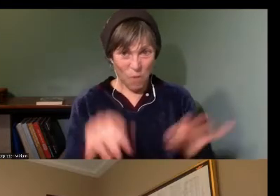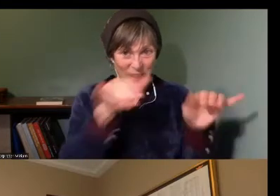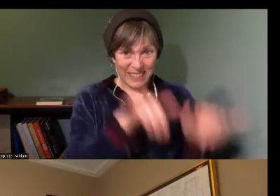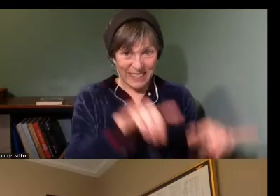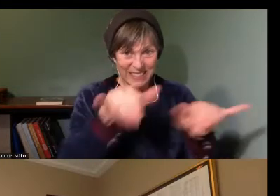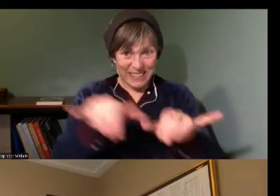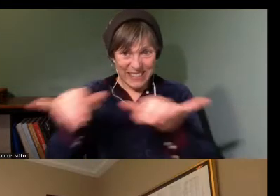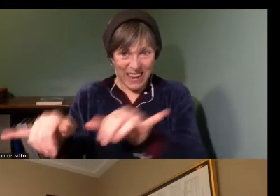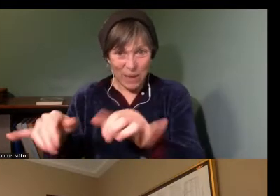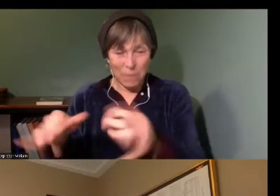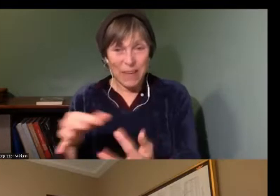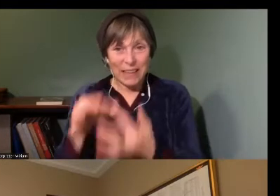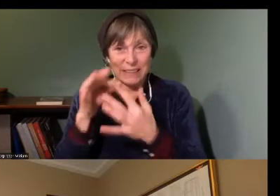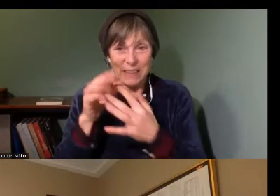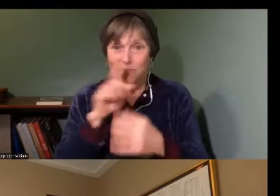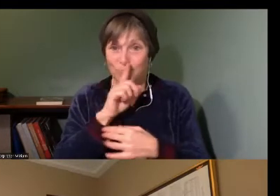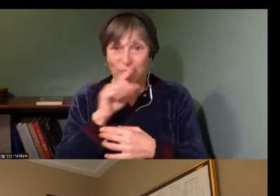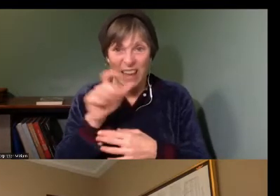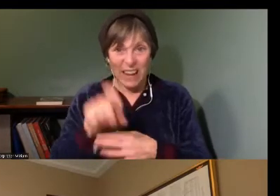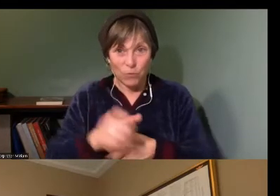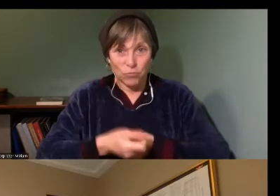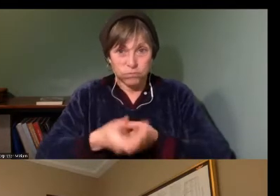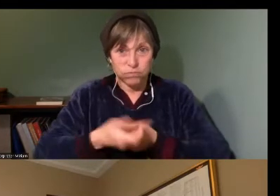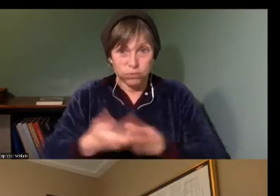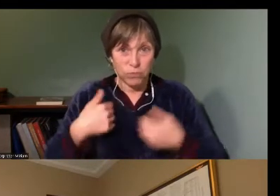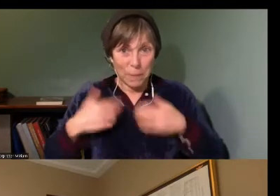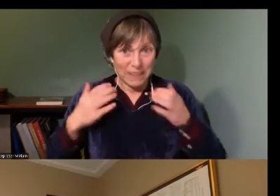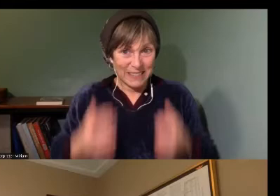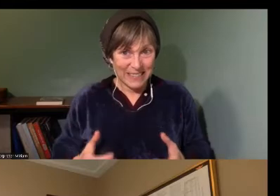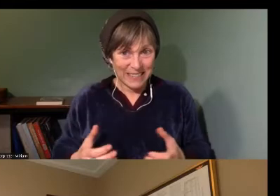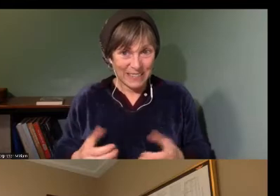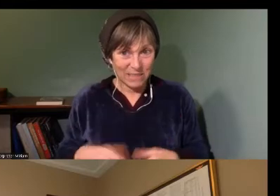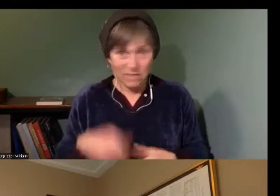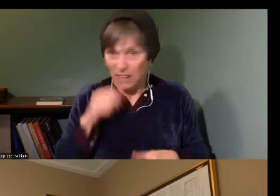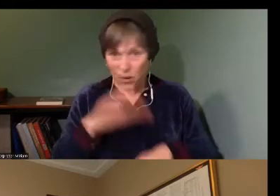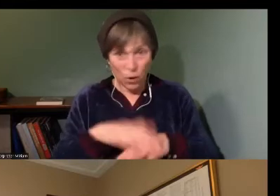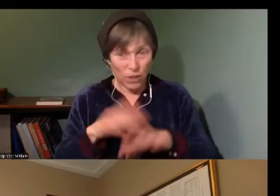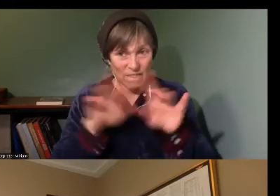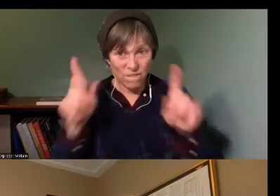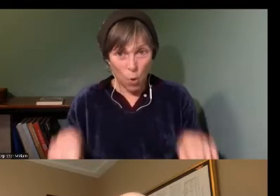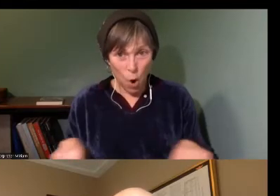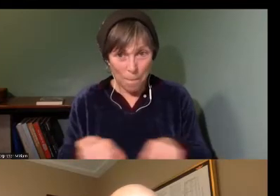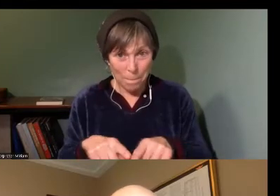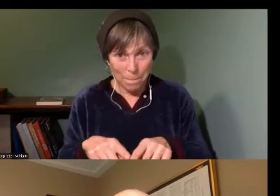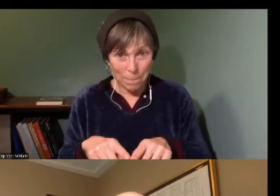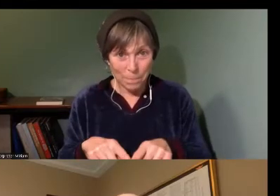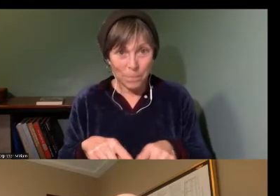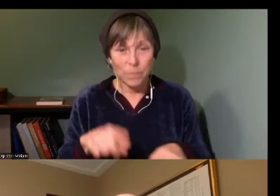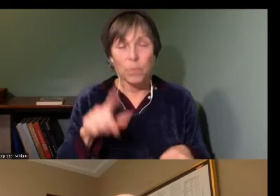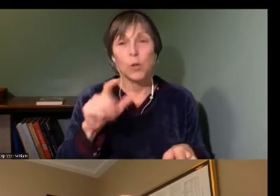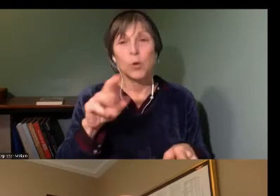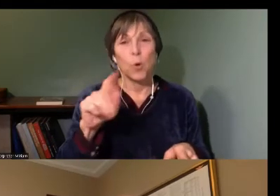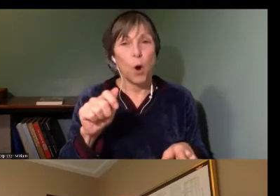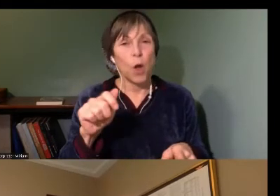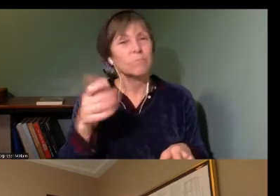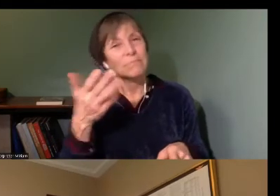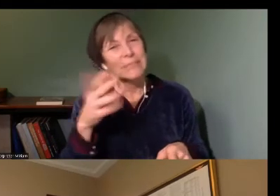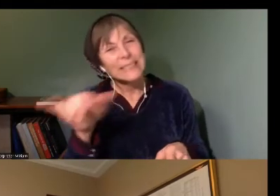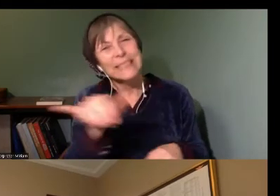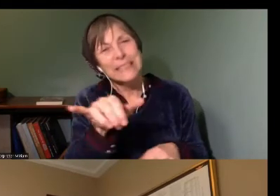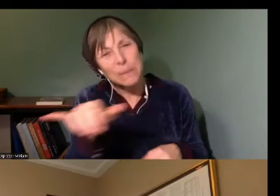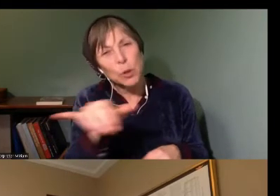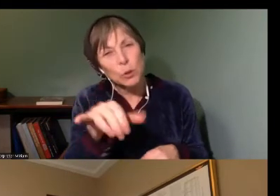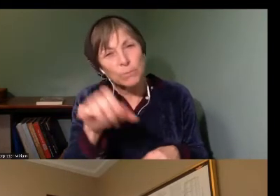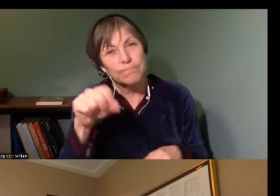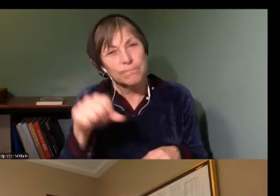uh attestation of citizenship as part of the form it's similar um it is similar i i